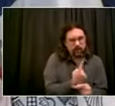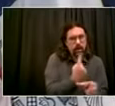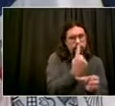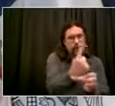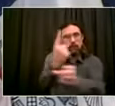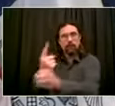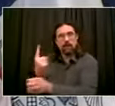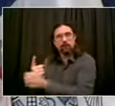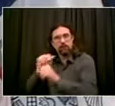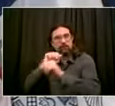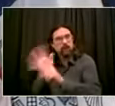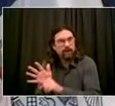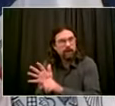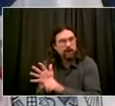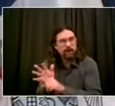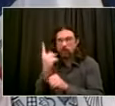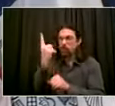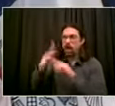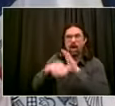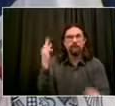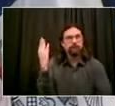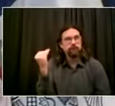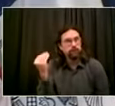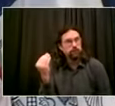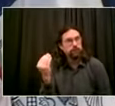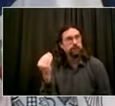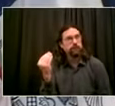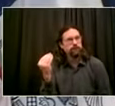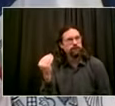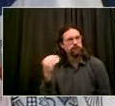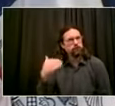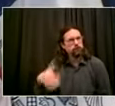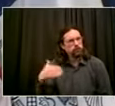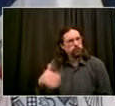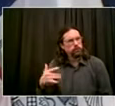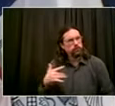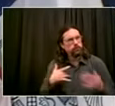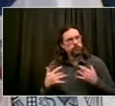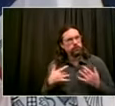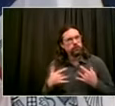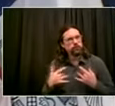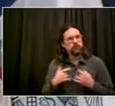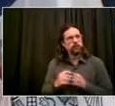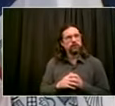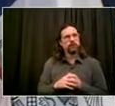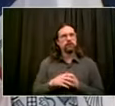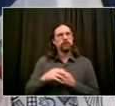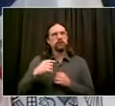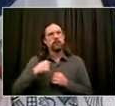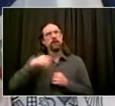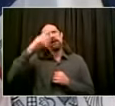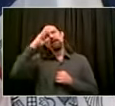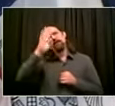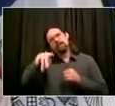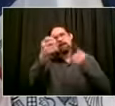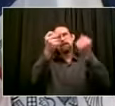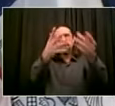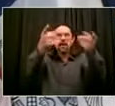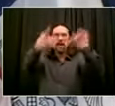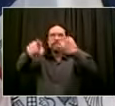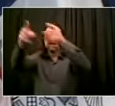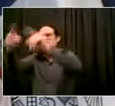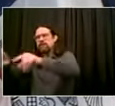as we struggle with the election and the rest, to looking at the occupational consequences of living with this virus. Yeah, Bob, that's